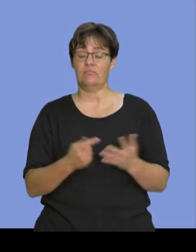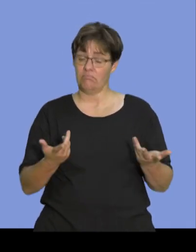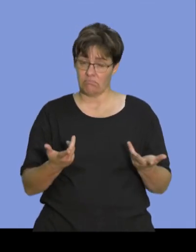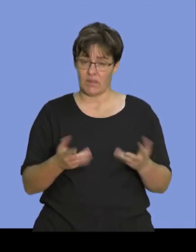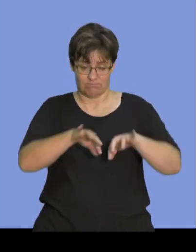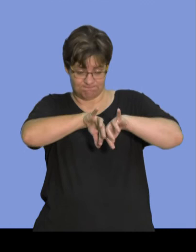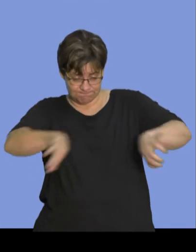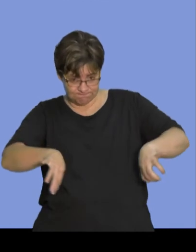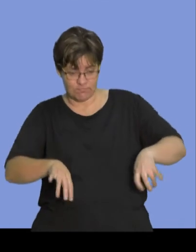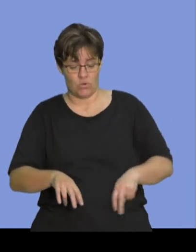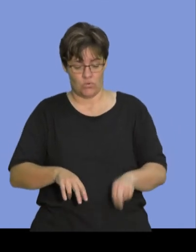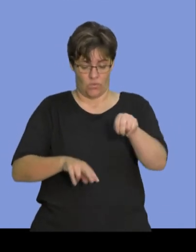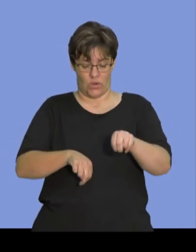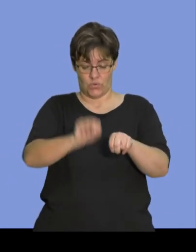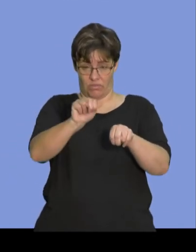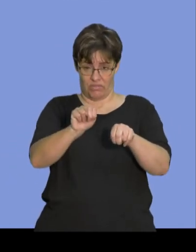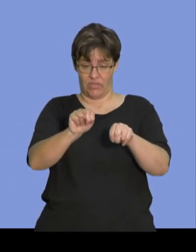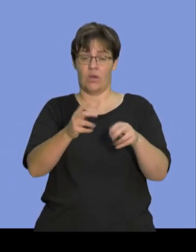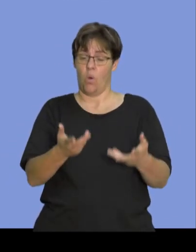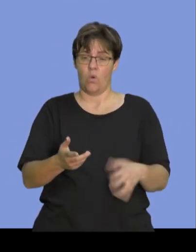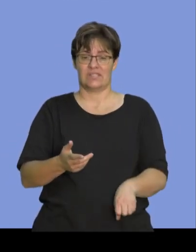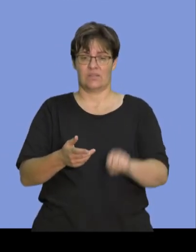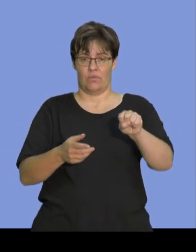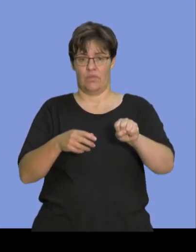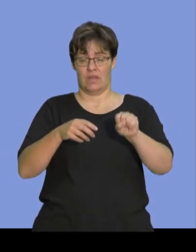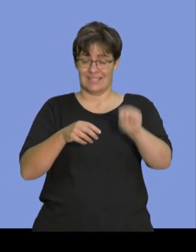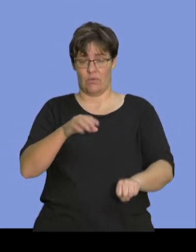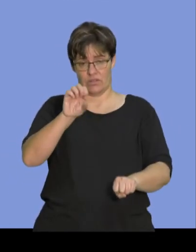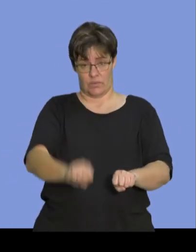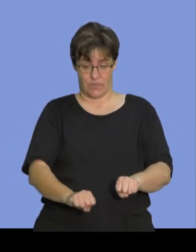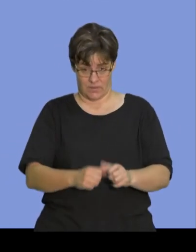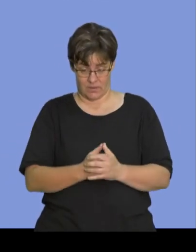North and south, while it's repulsion between